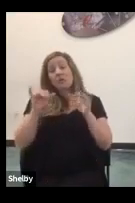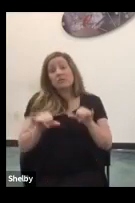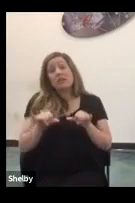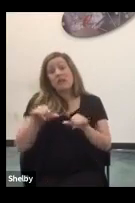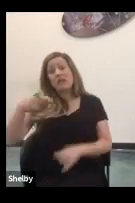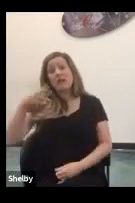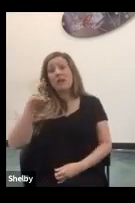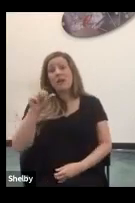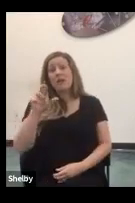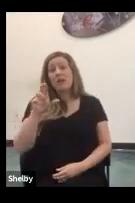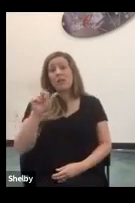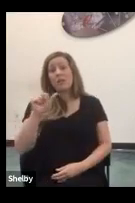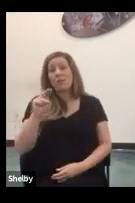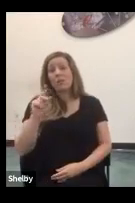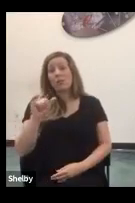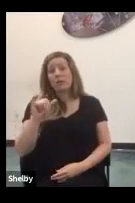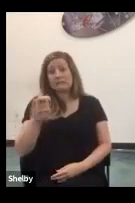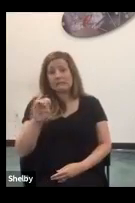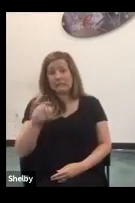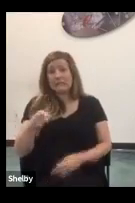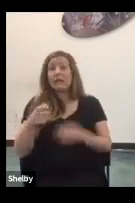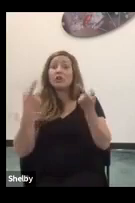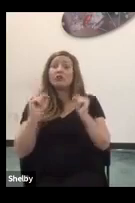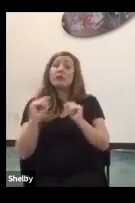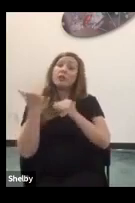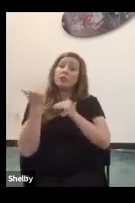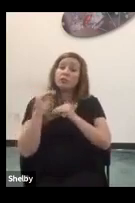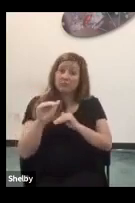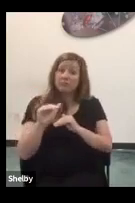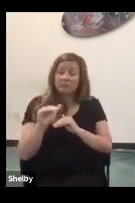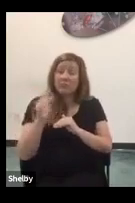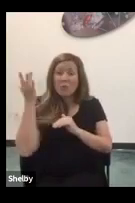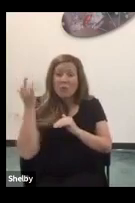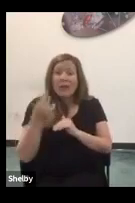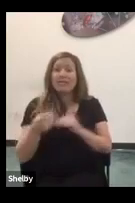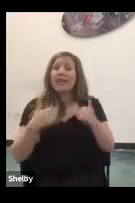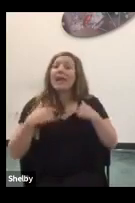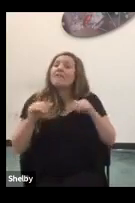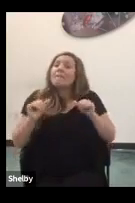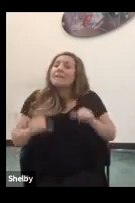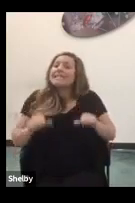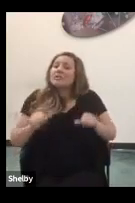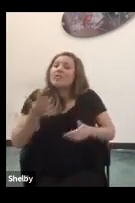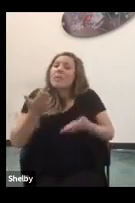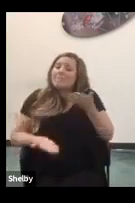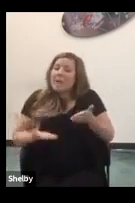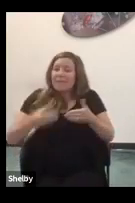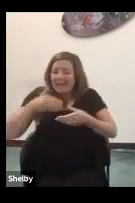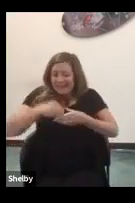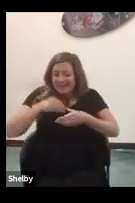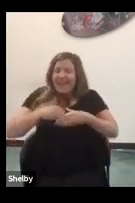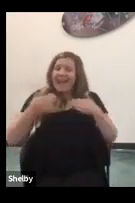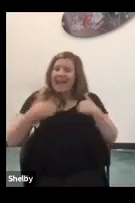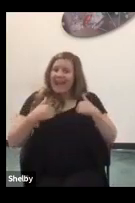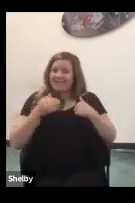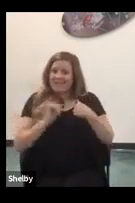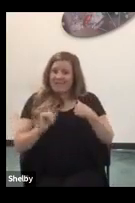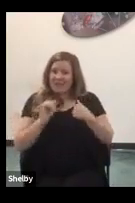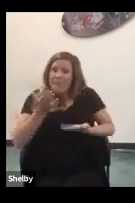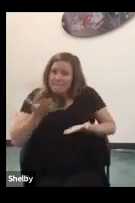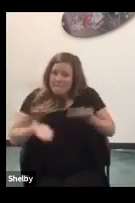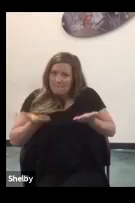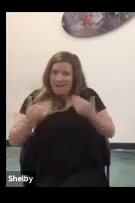exposure because they have the potential to develop the infection. They do not have the infection, but they were potentially exposed to it. And